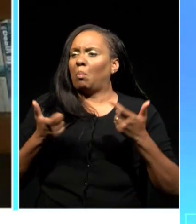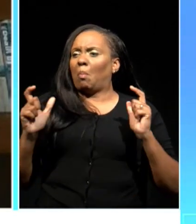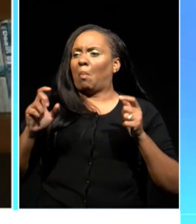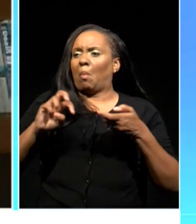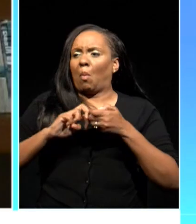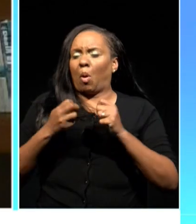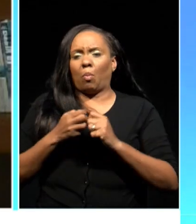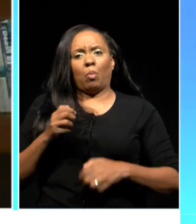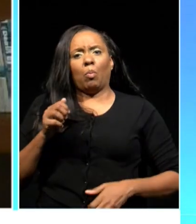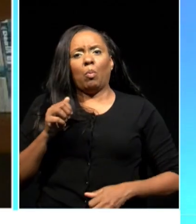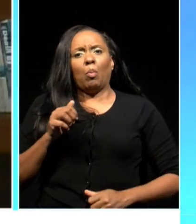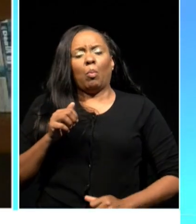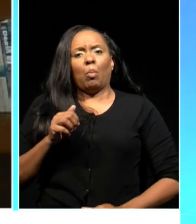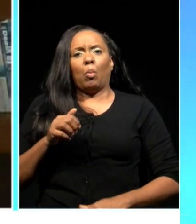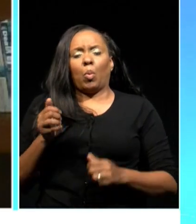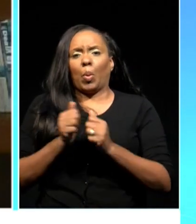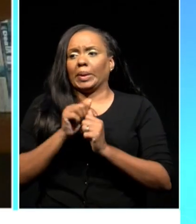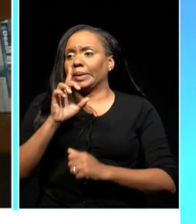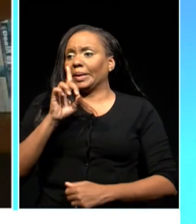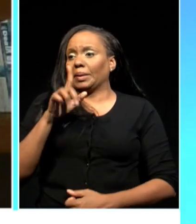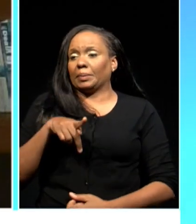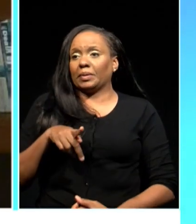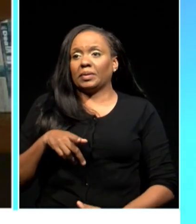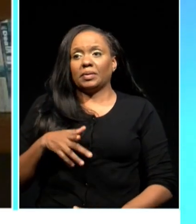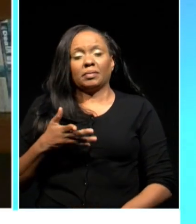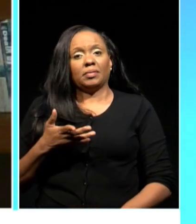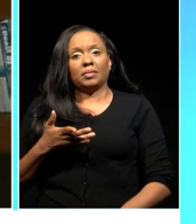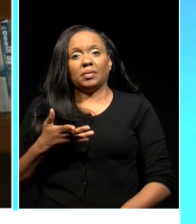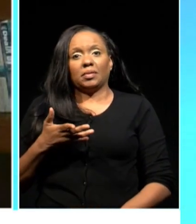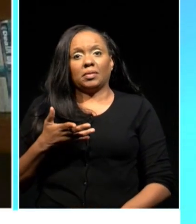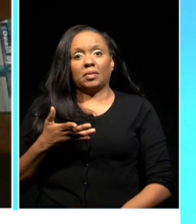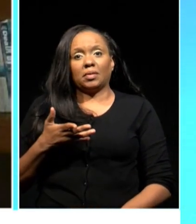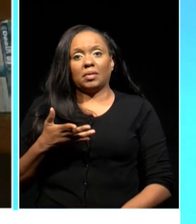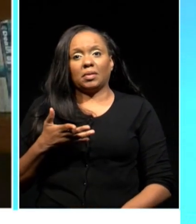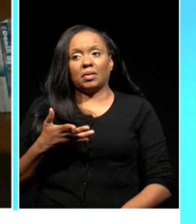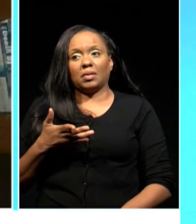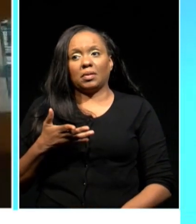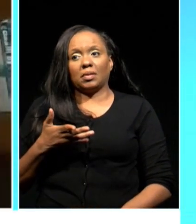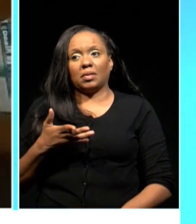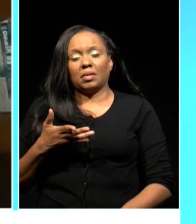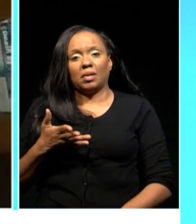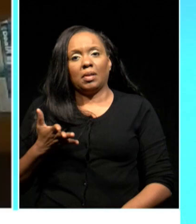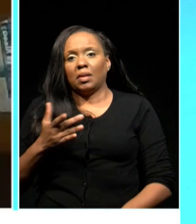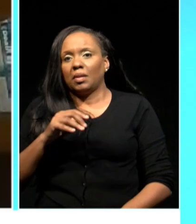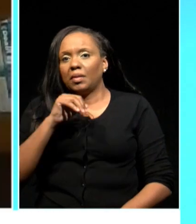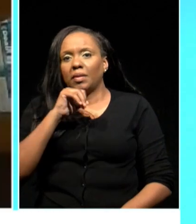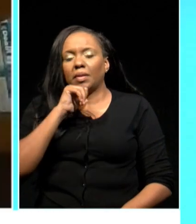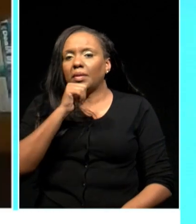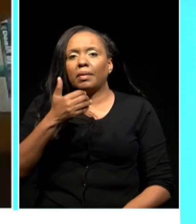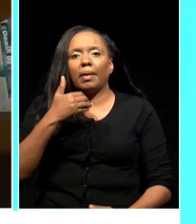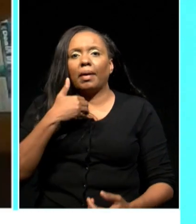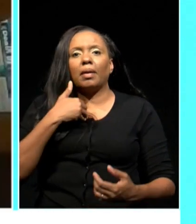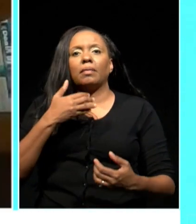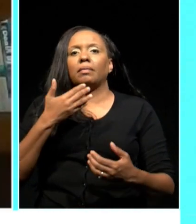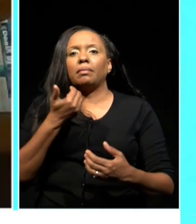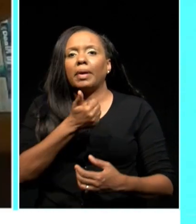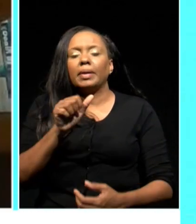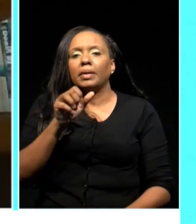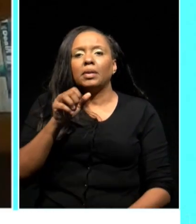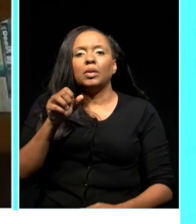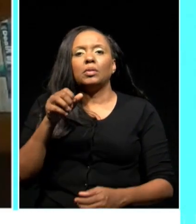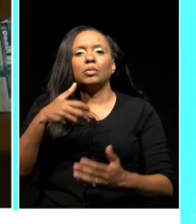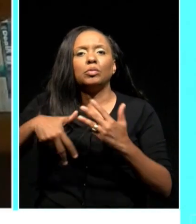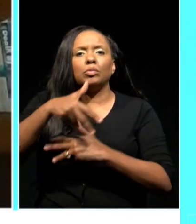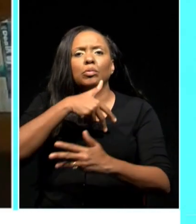DLP, and I think Dr. Bell was alluding to it earlier, is that they've lost the social democratic ground that has been lost to them, and they have been